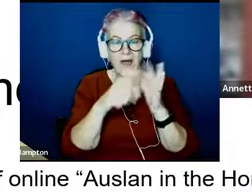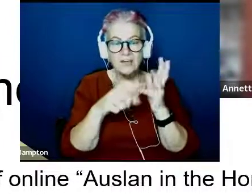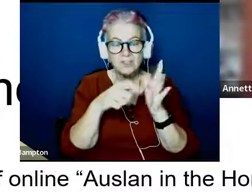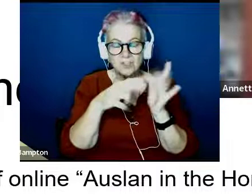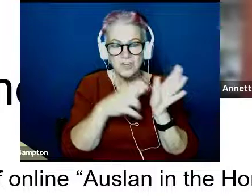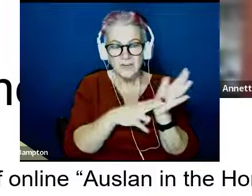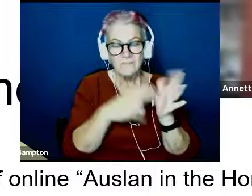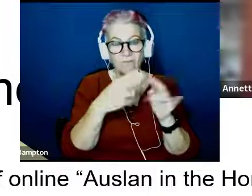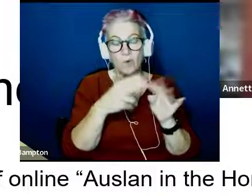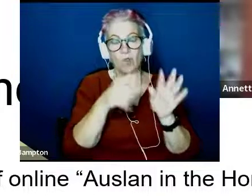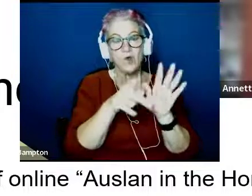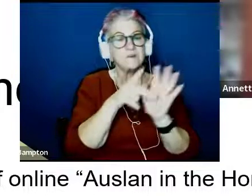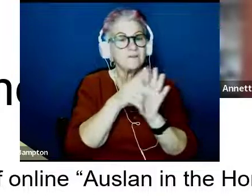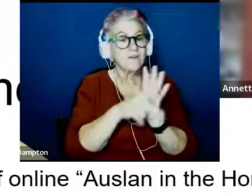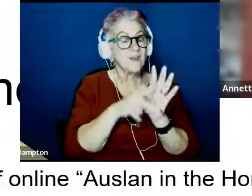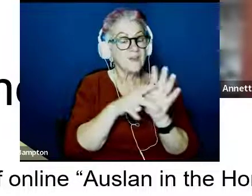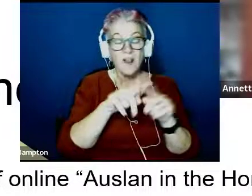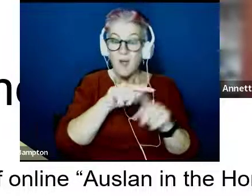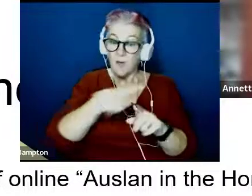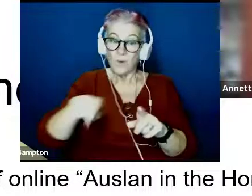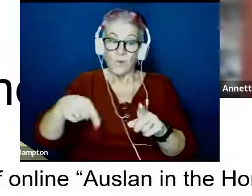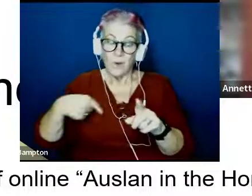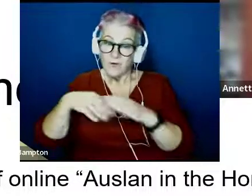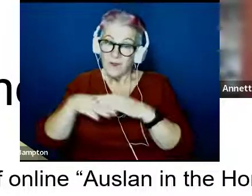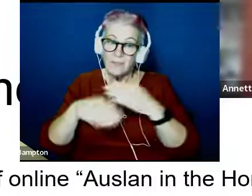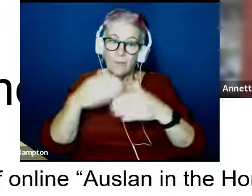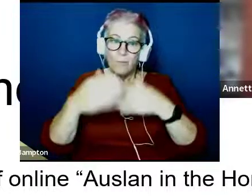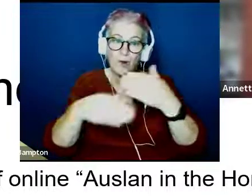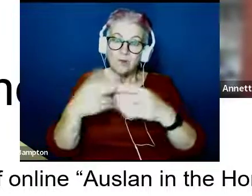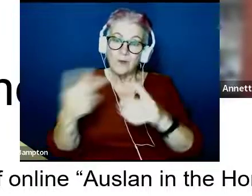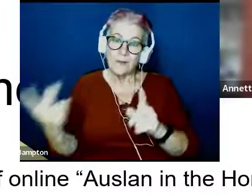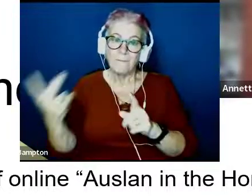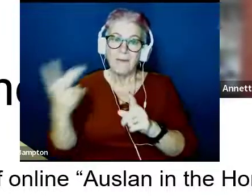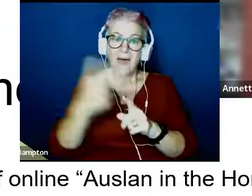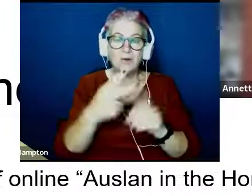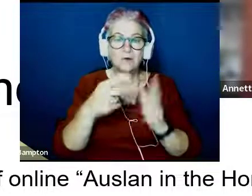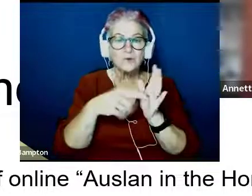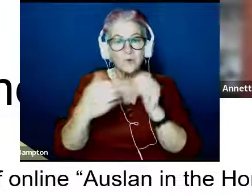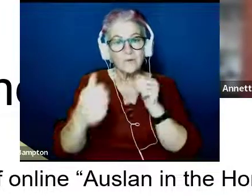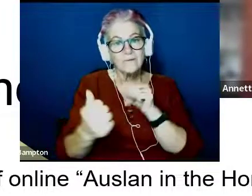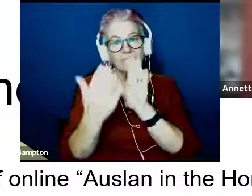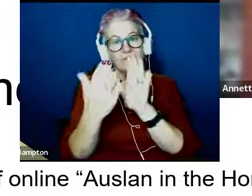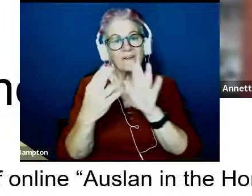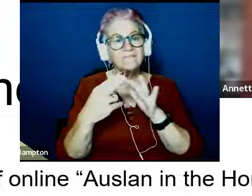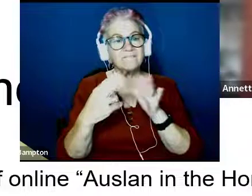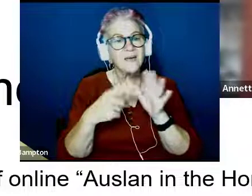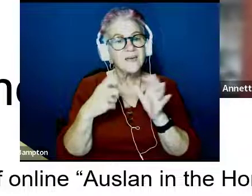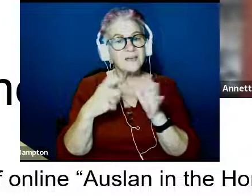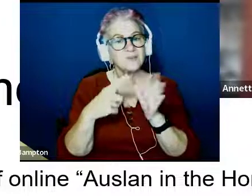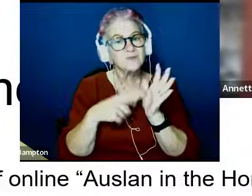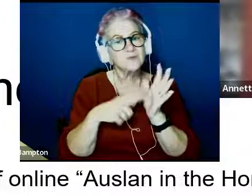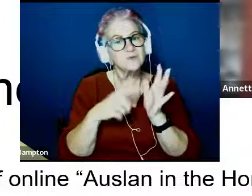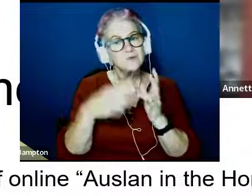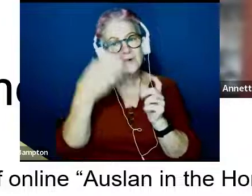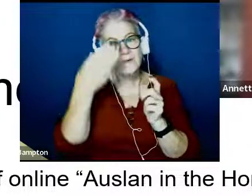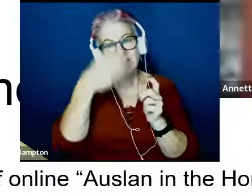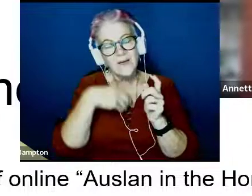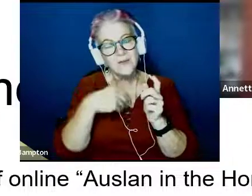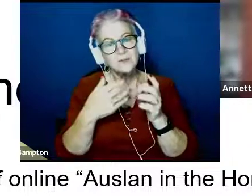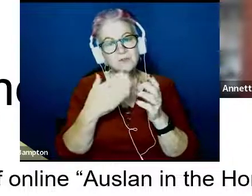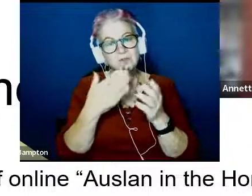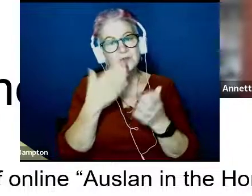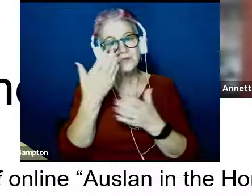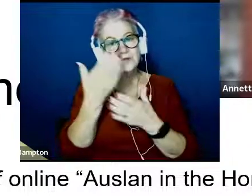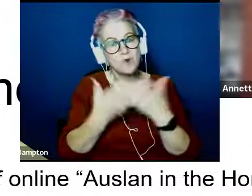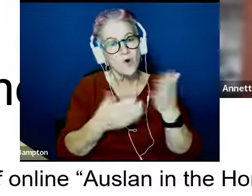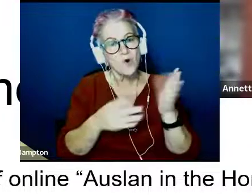are like everybody we're in the process of returning to face-to-face story times, and we're actually we've decided